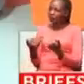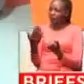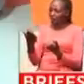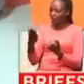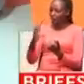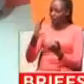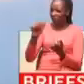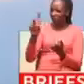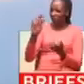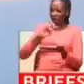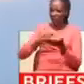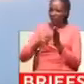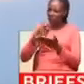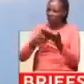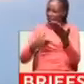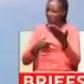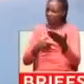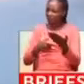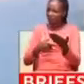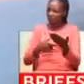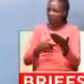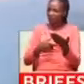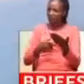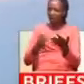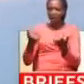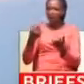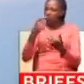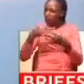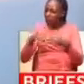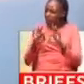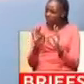can, did that mean that you had actually now been set free